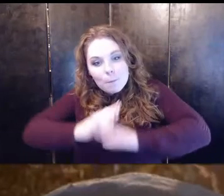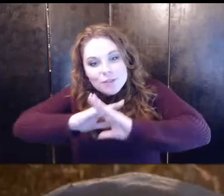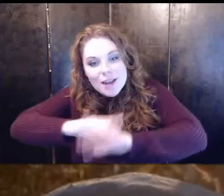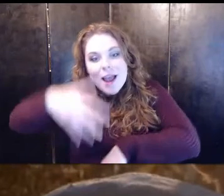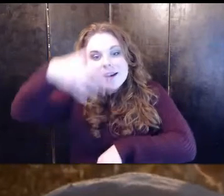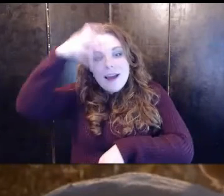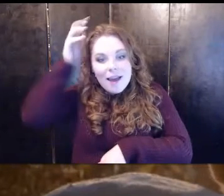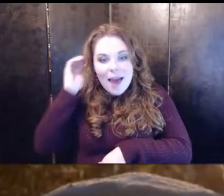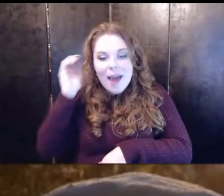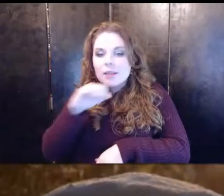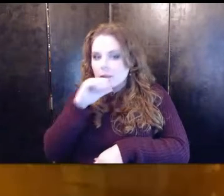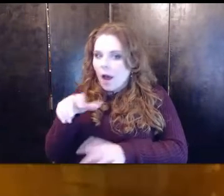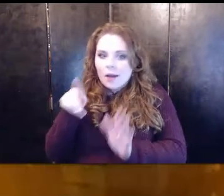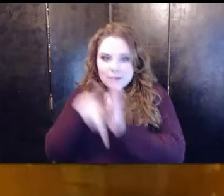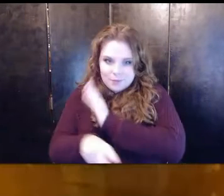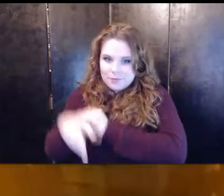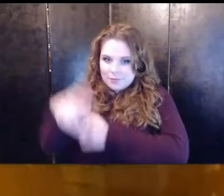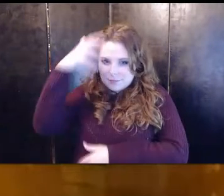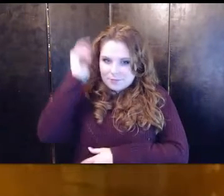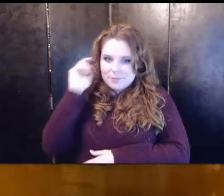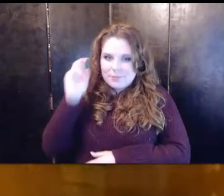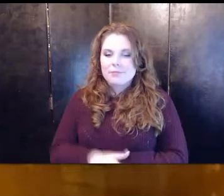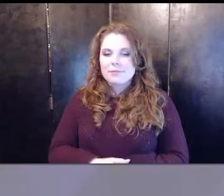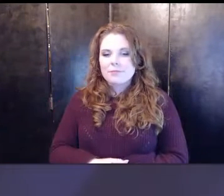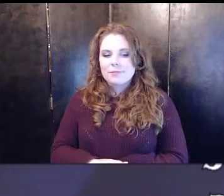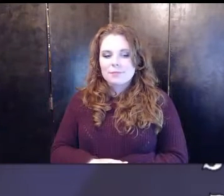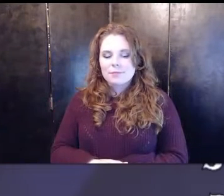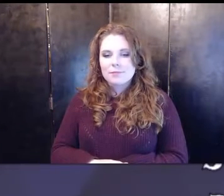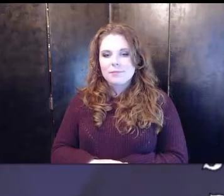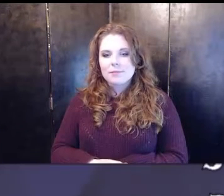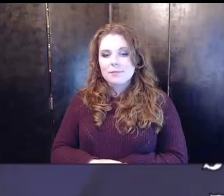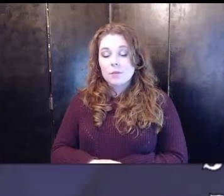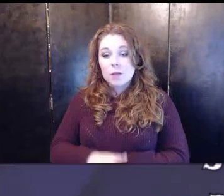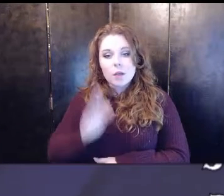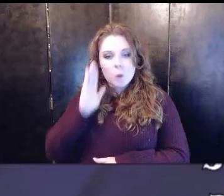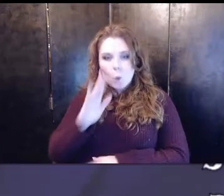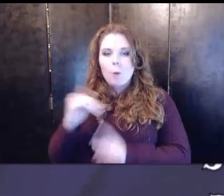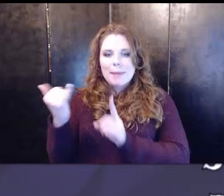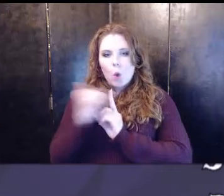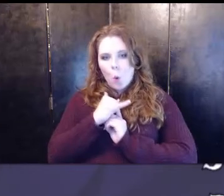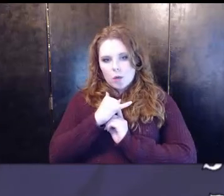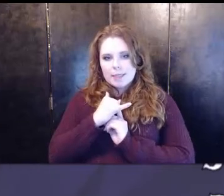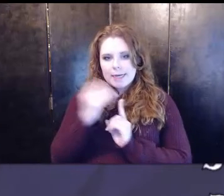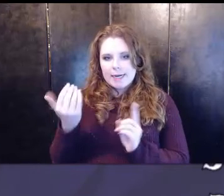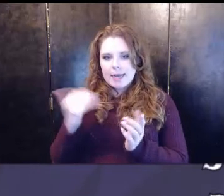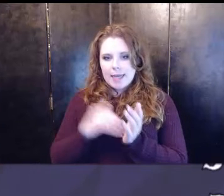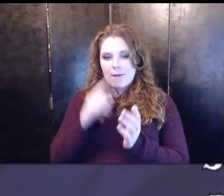animals instead. Well, the second part of today's quiz may help your cause. You'll be quarantined again for question